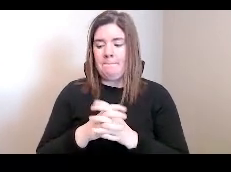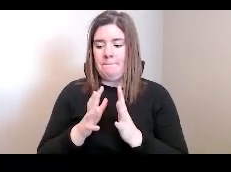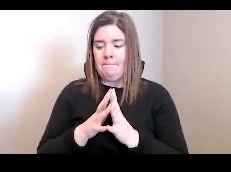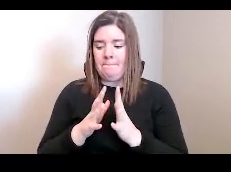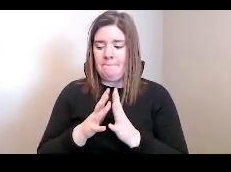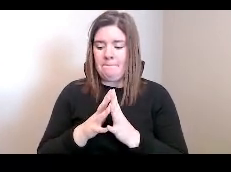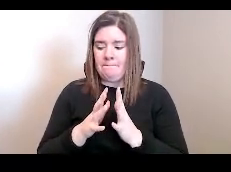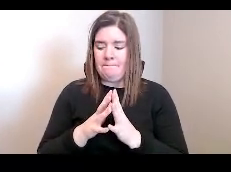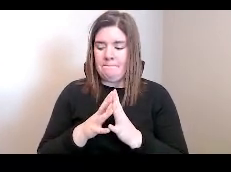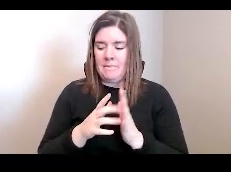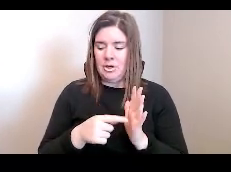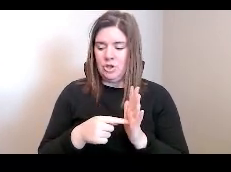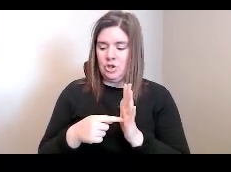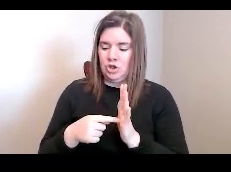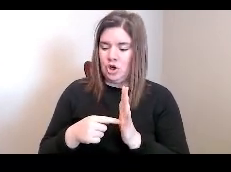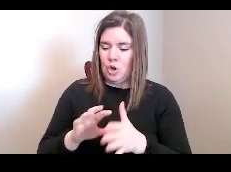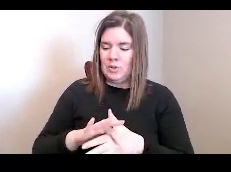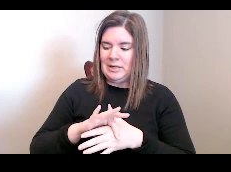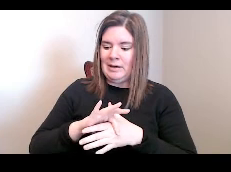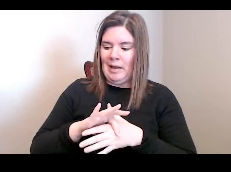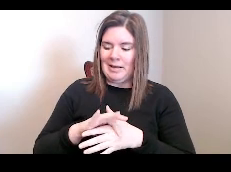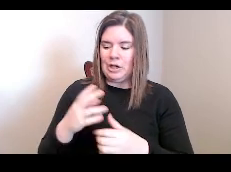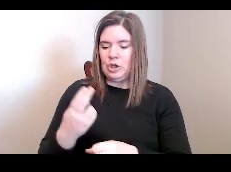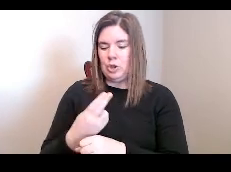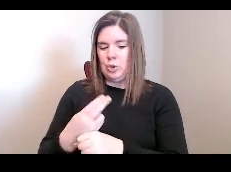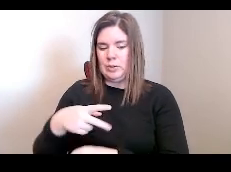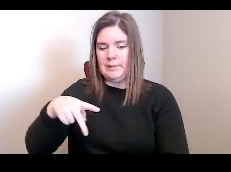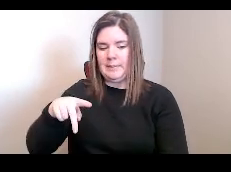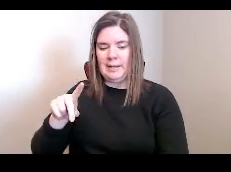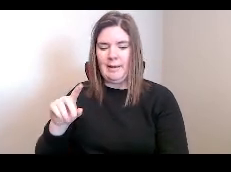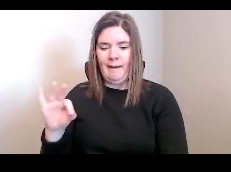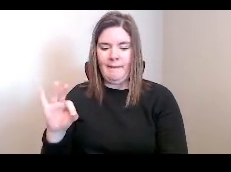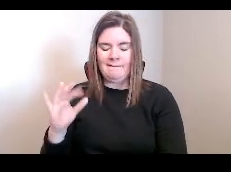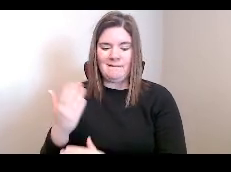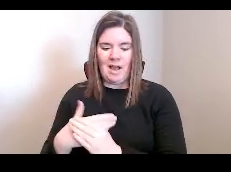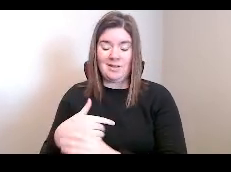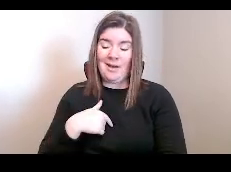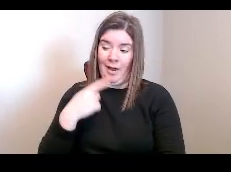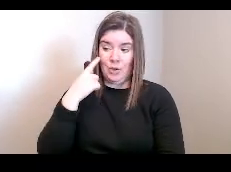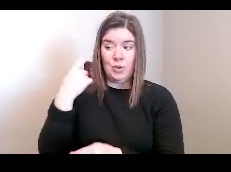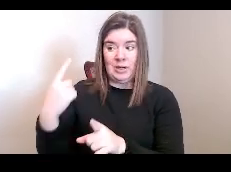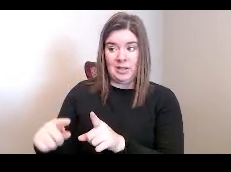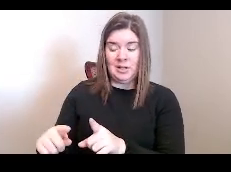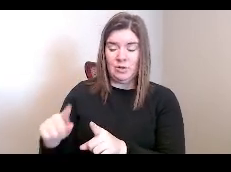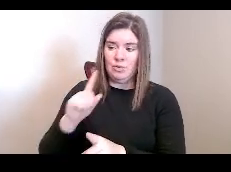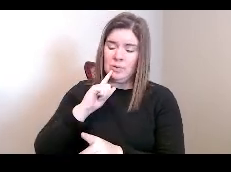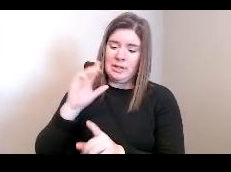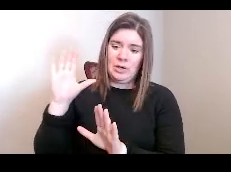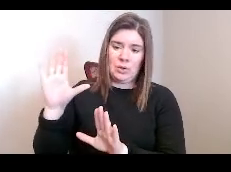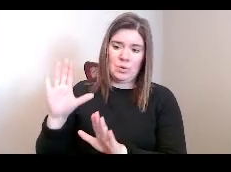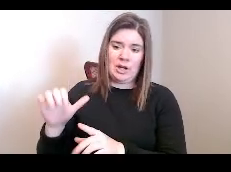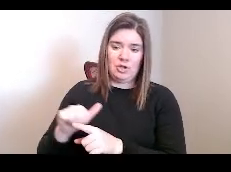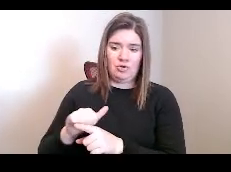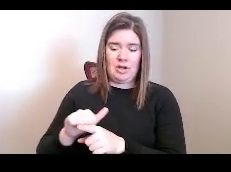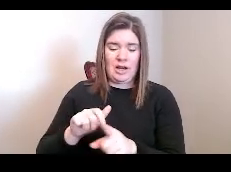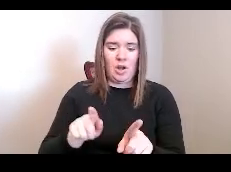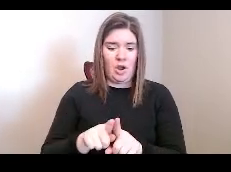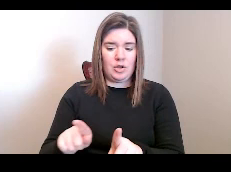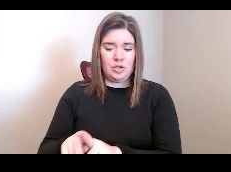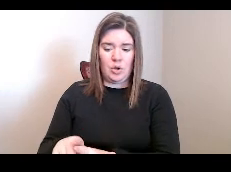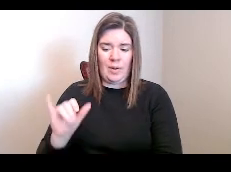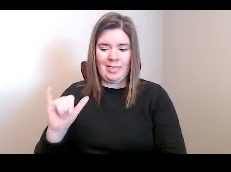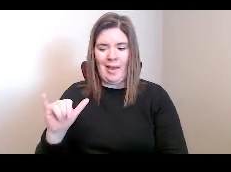that does handle PDF files. I agree that it would be a great training as well. It's definitely a